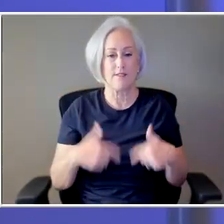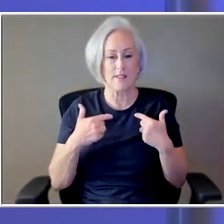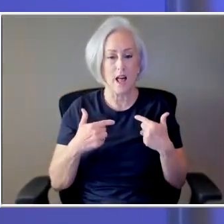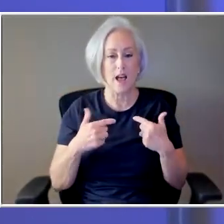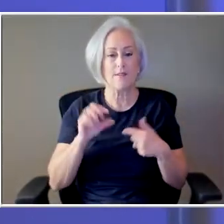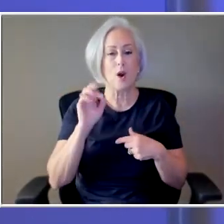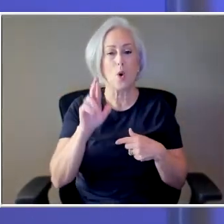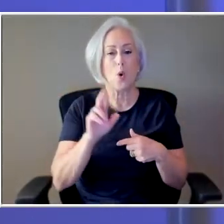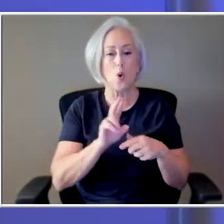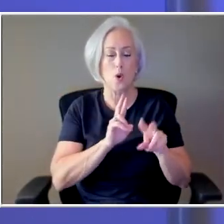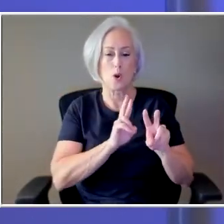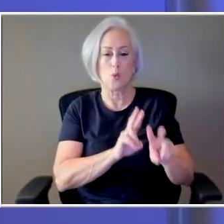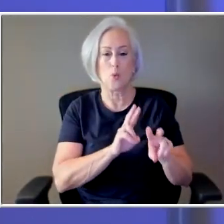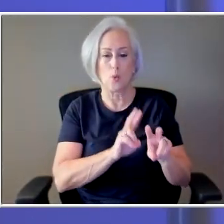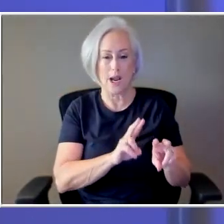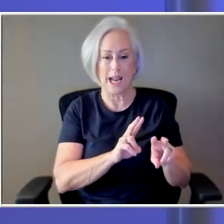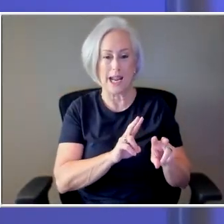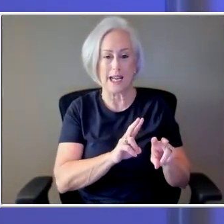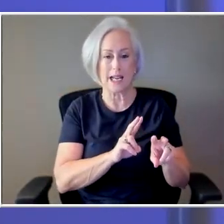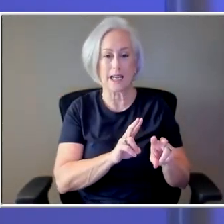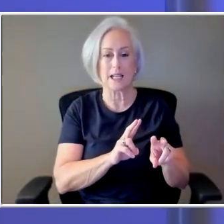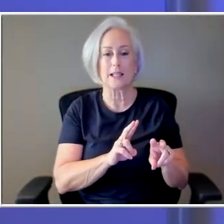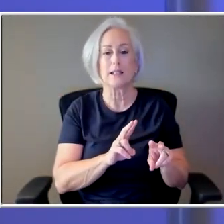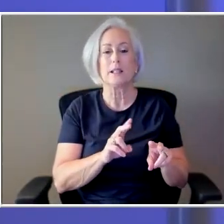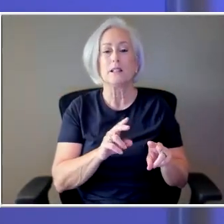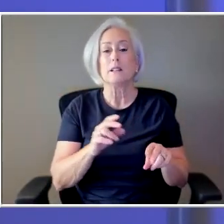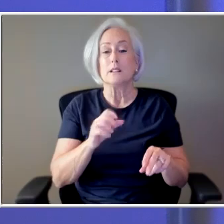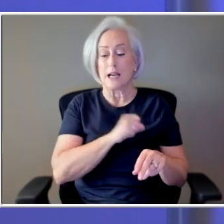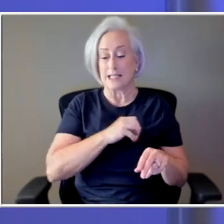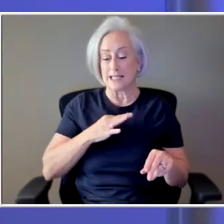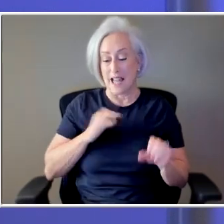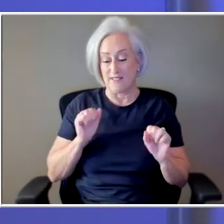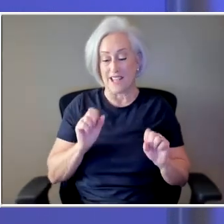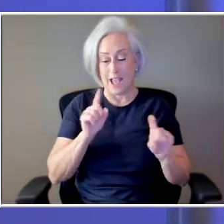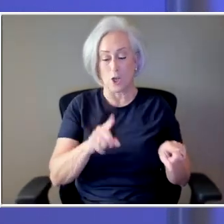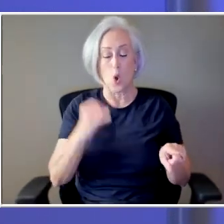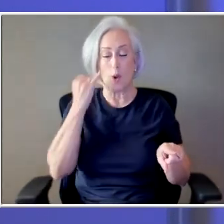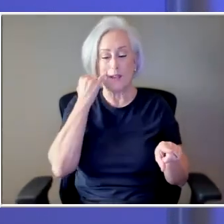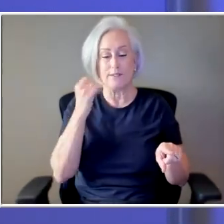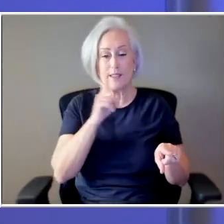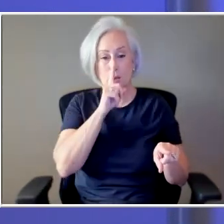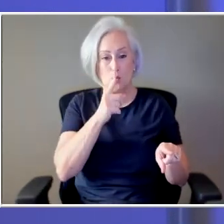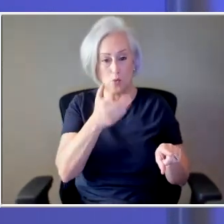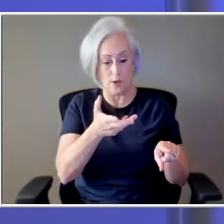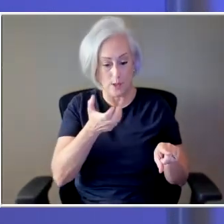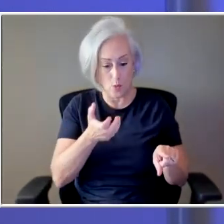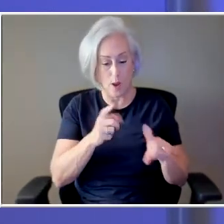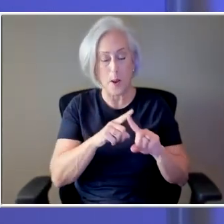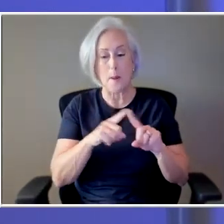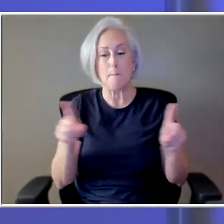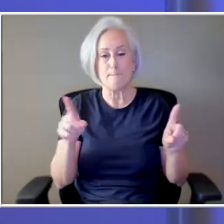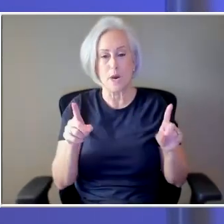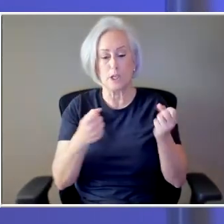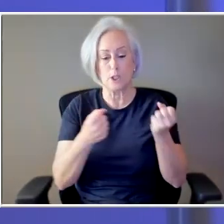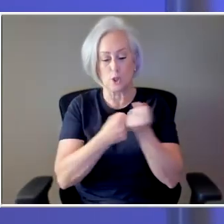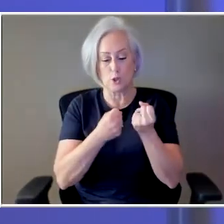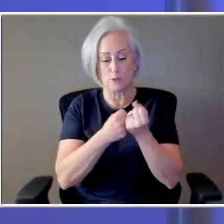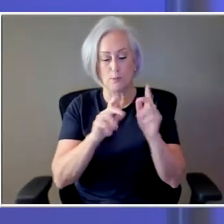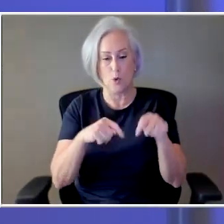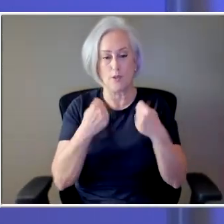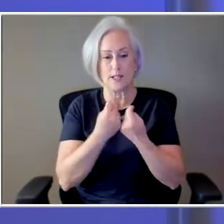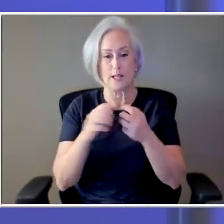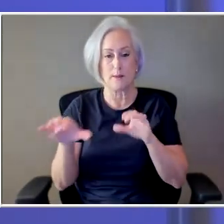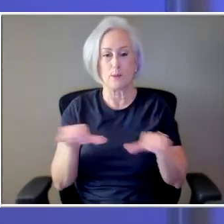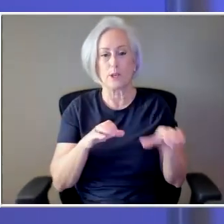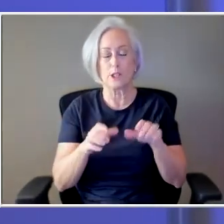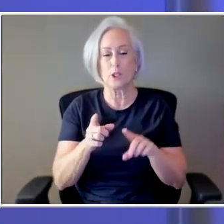a handful of staff will attend those if they feel compelled. But to really focus on supporting our team, we do what is called a monthly pause